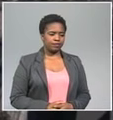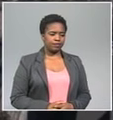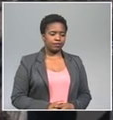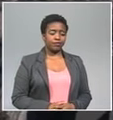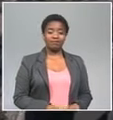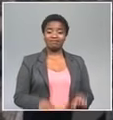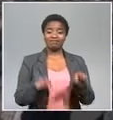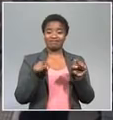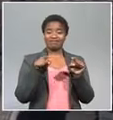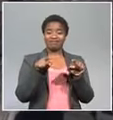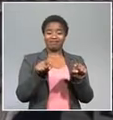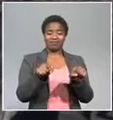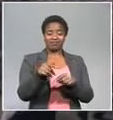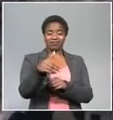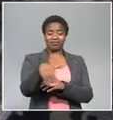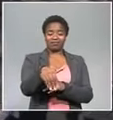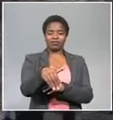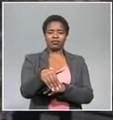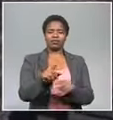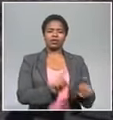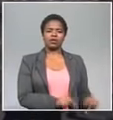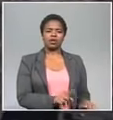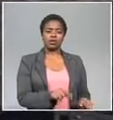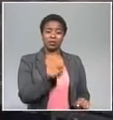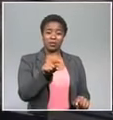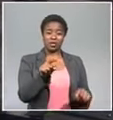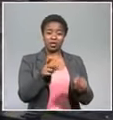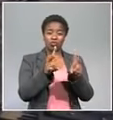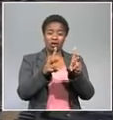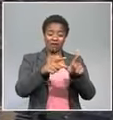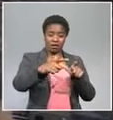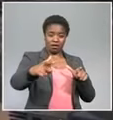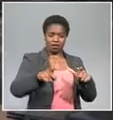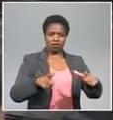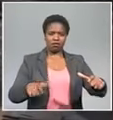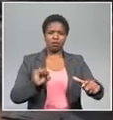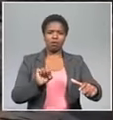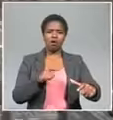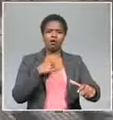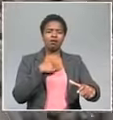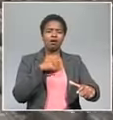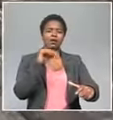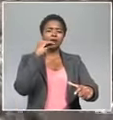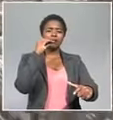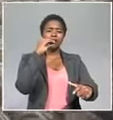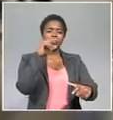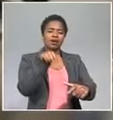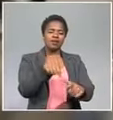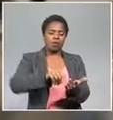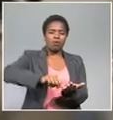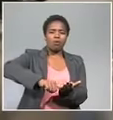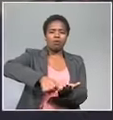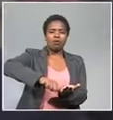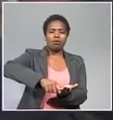In Atlantis, just outside of Cape Town, this 12 hectares of vacant land will soon be transformed into a cutting-edge facility to